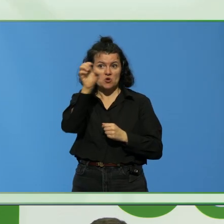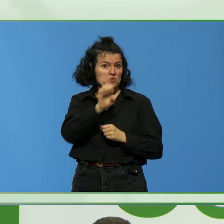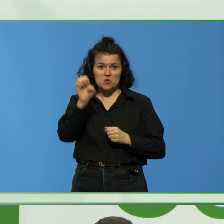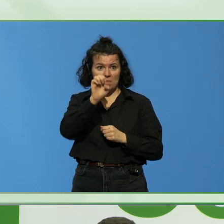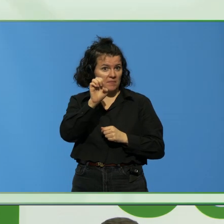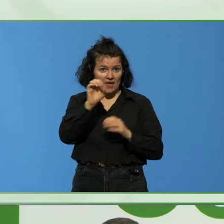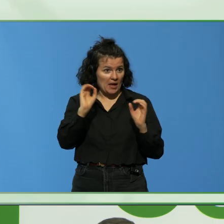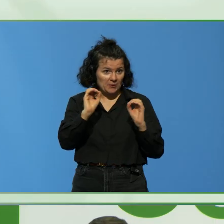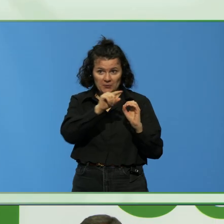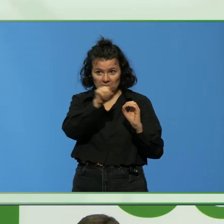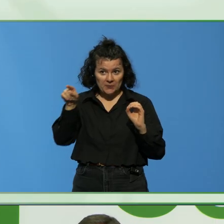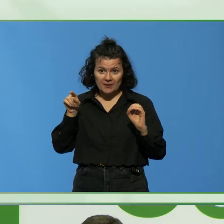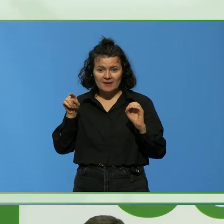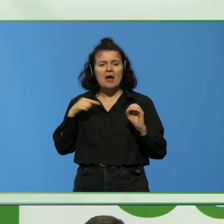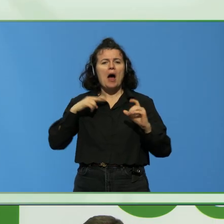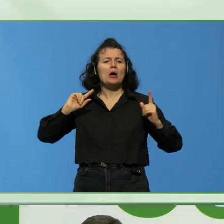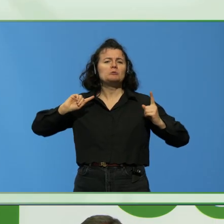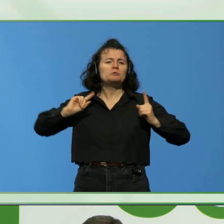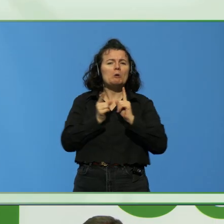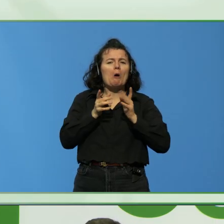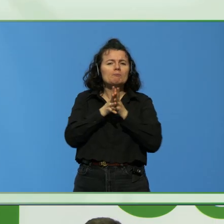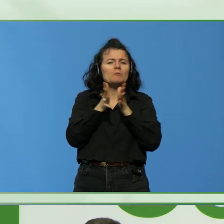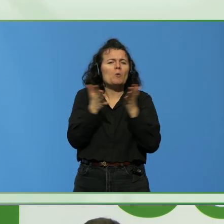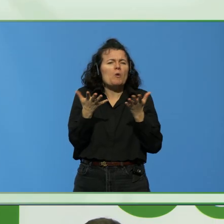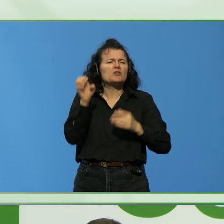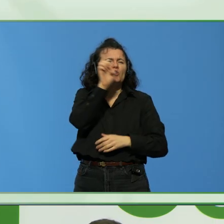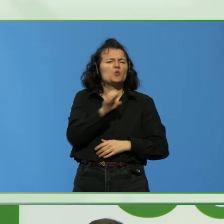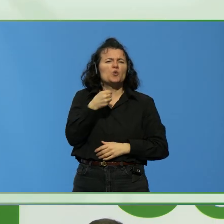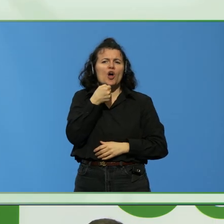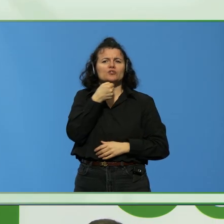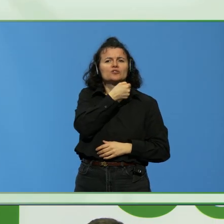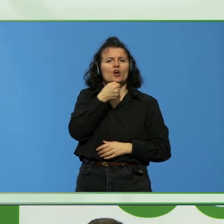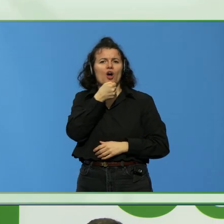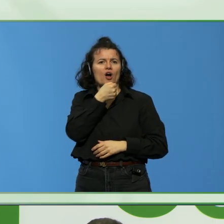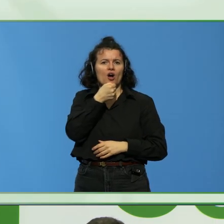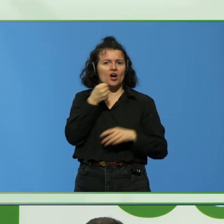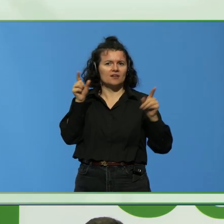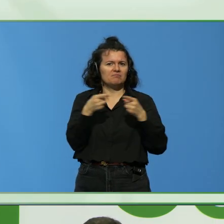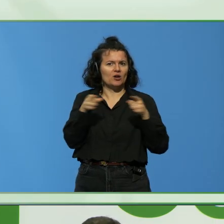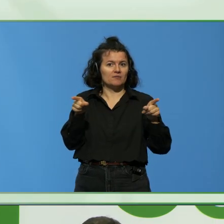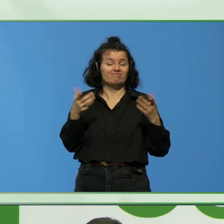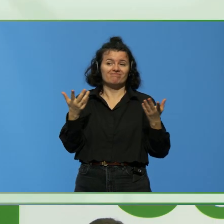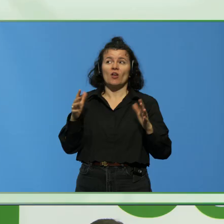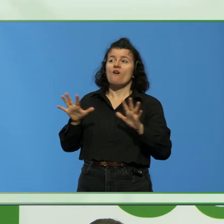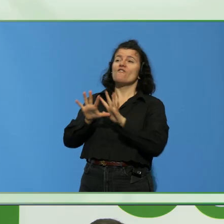very short introduction what it is. It's the world's biggest